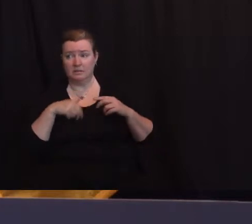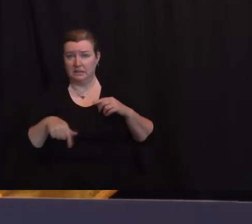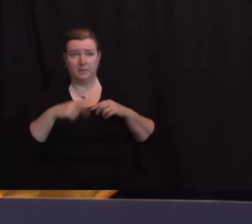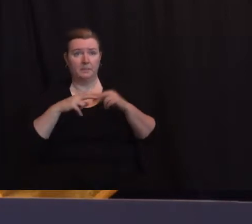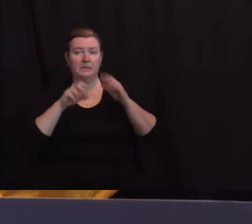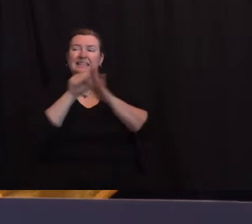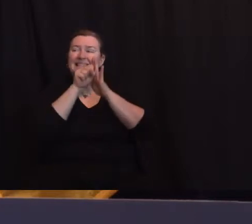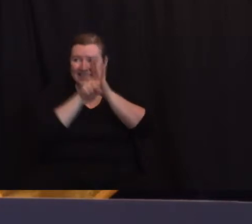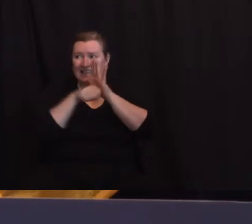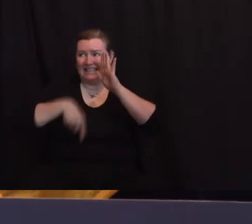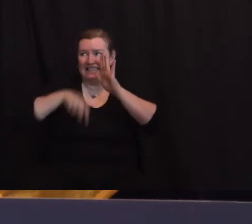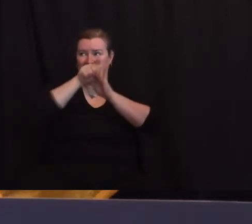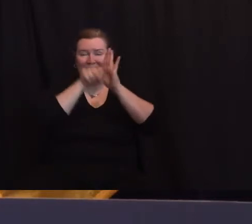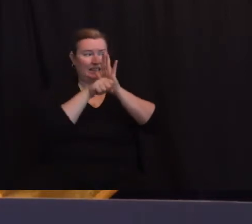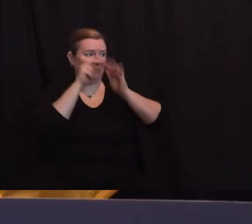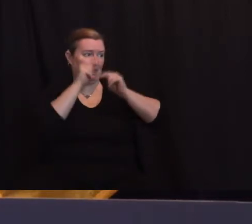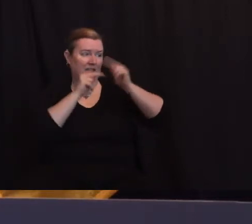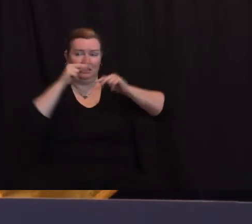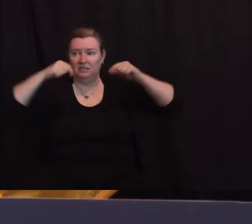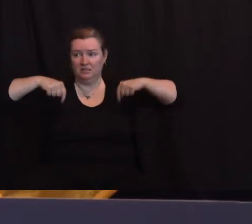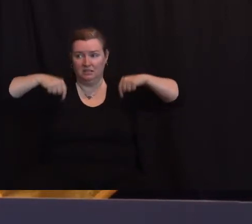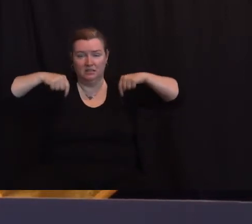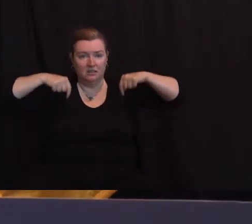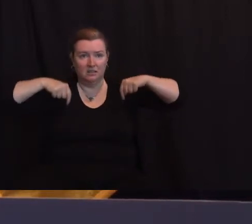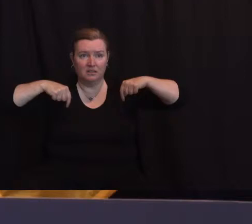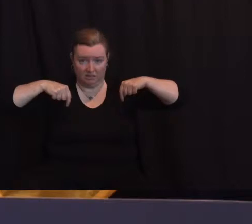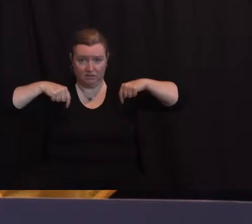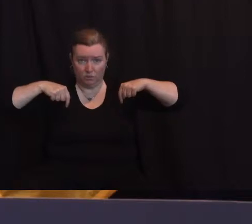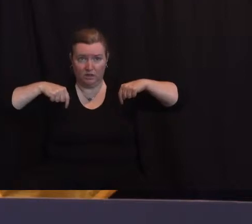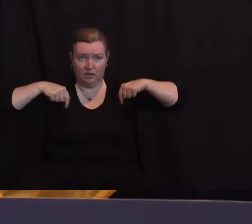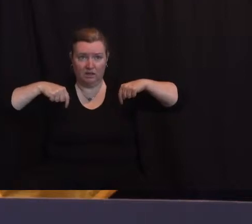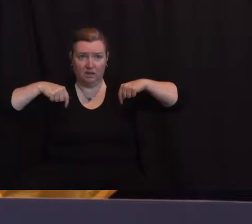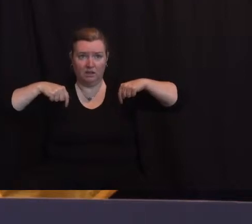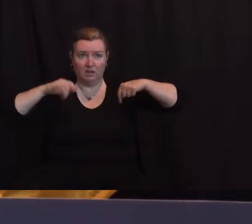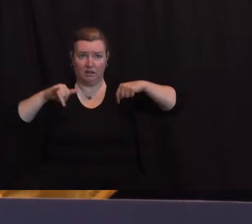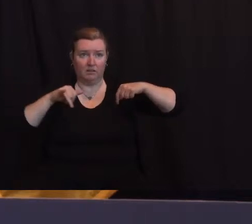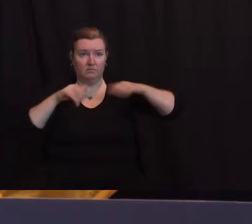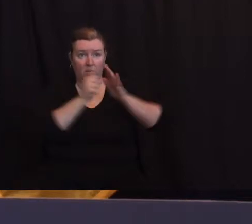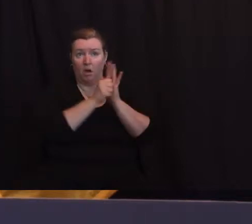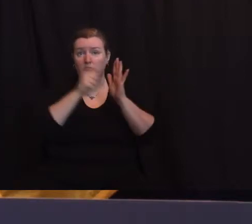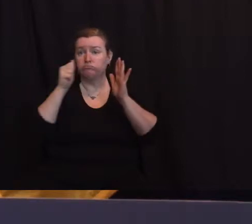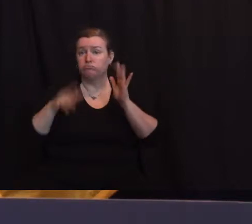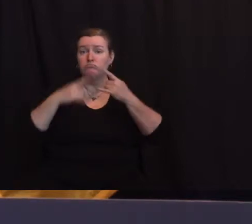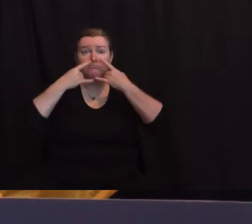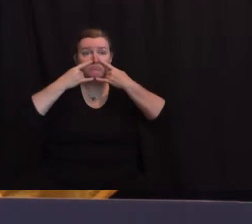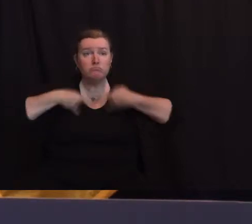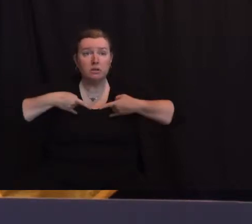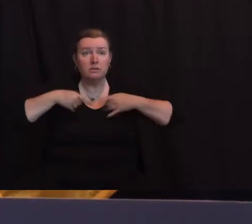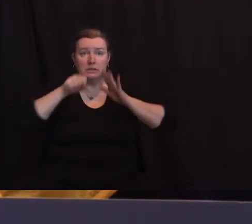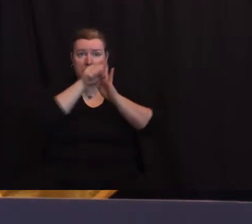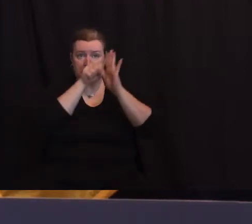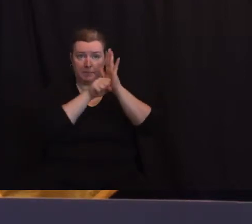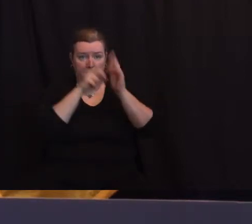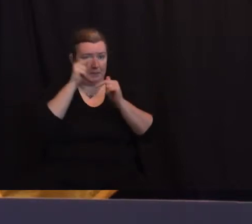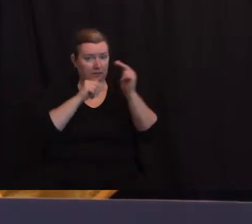and that lifting did not include, as of this moment, state